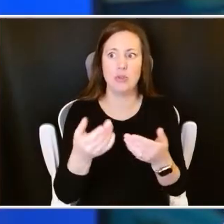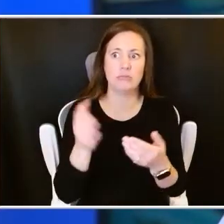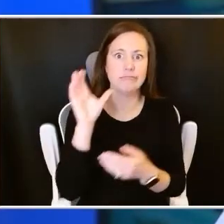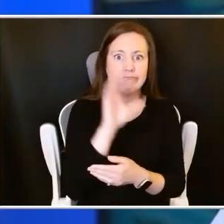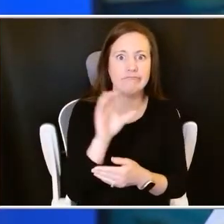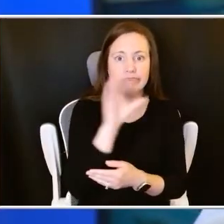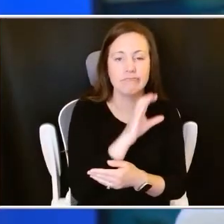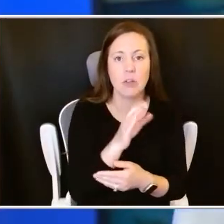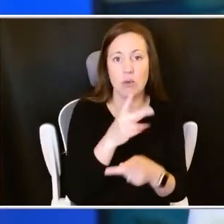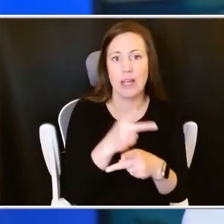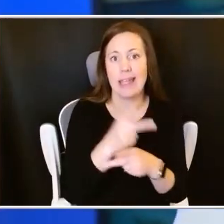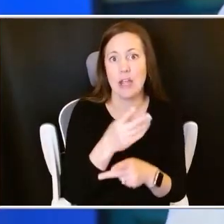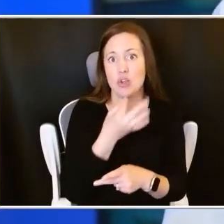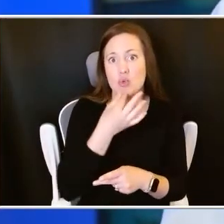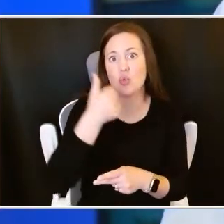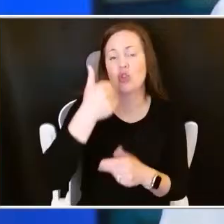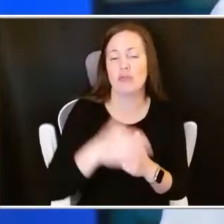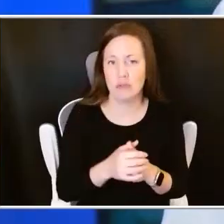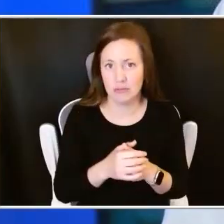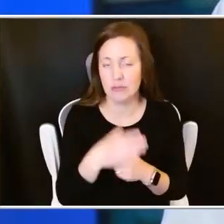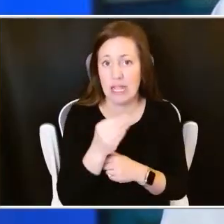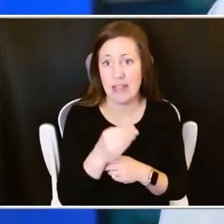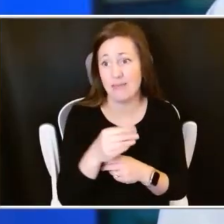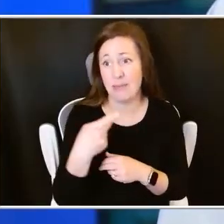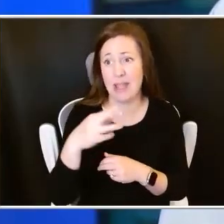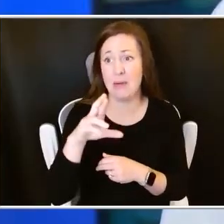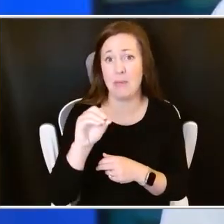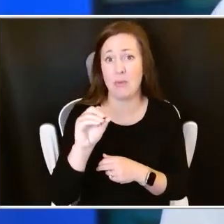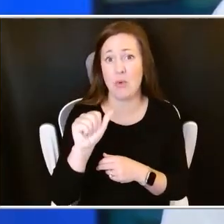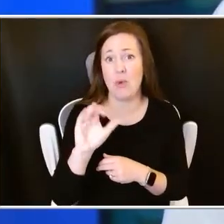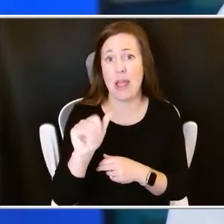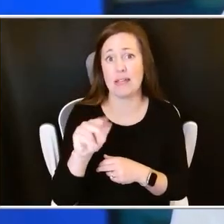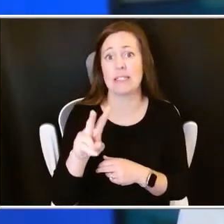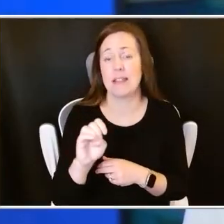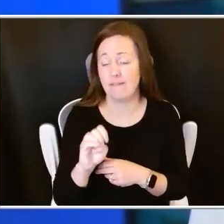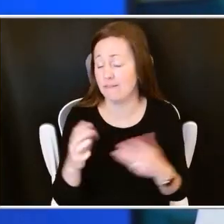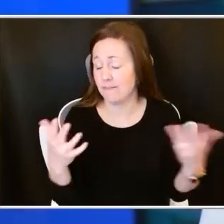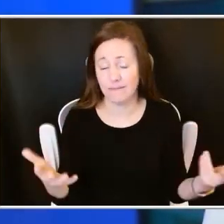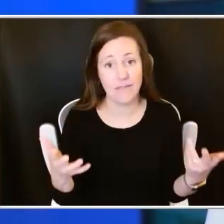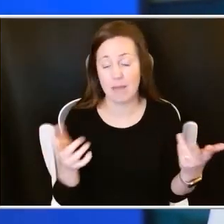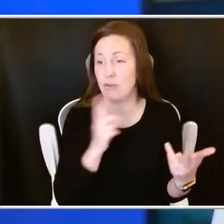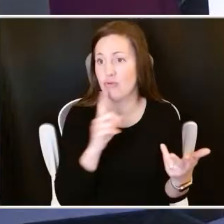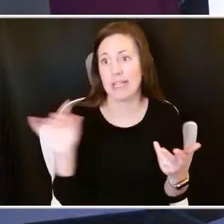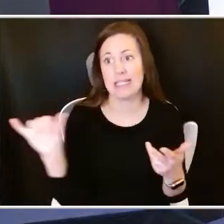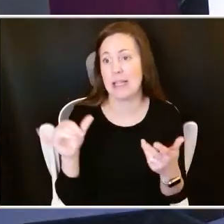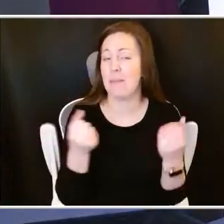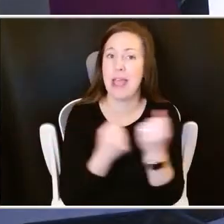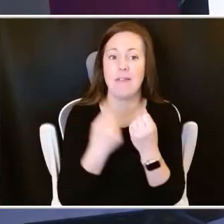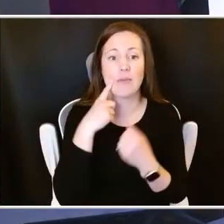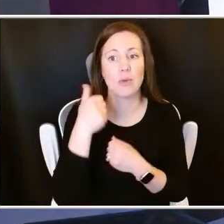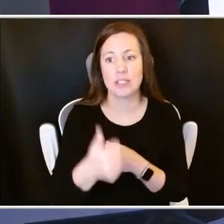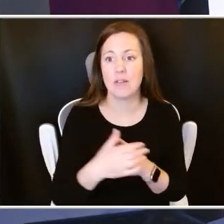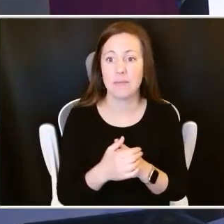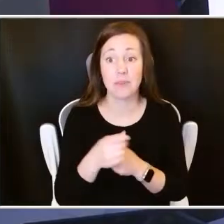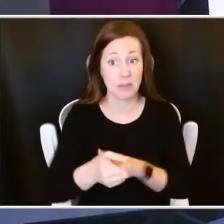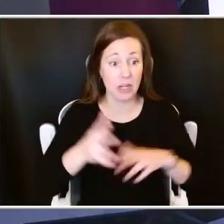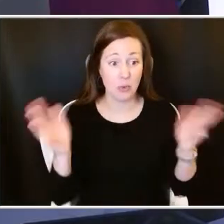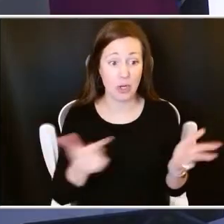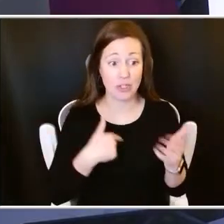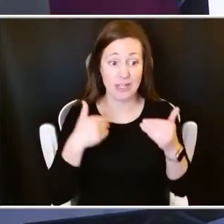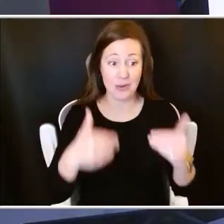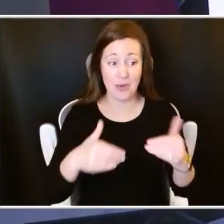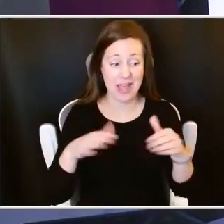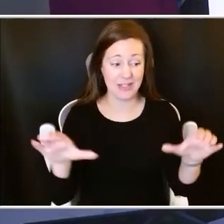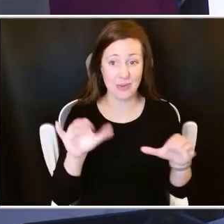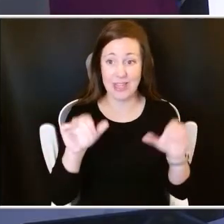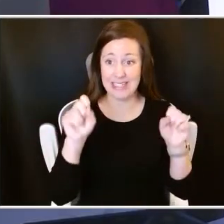colonoscopy sooner, and be proactive. And then everything Dr. Al-Rajabi said, be an advocate for yourself. You urged me to get my colonoscopy. I did. I